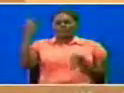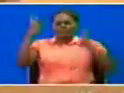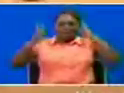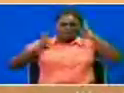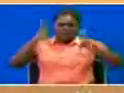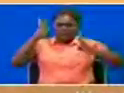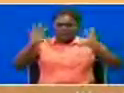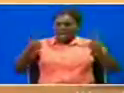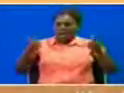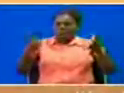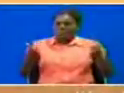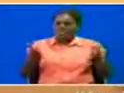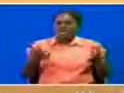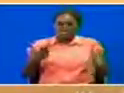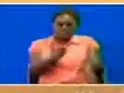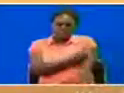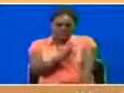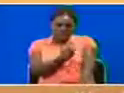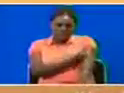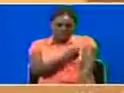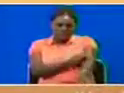list of athletes that have failed doping tests.